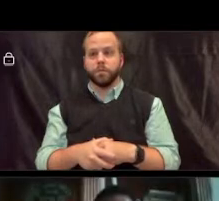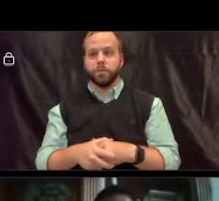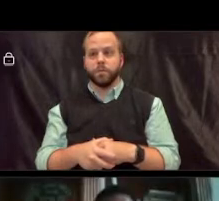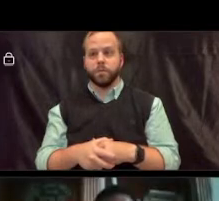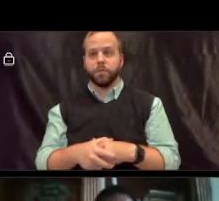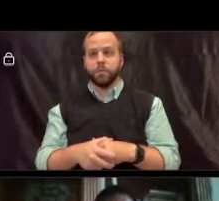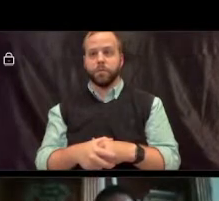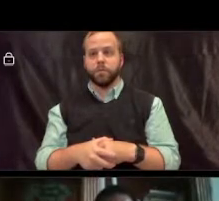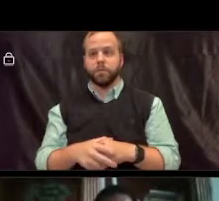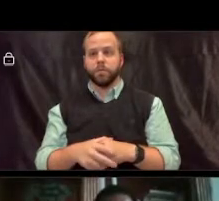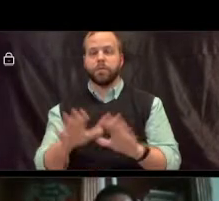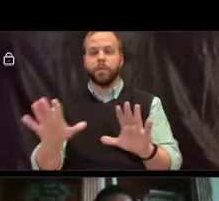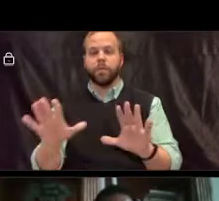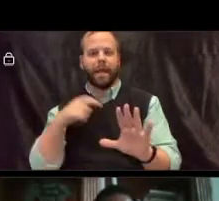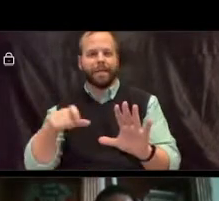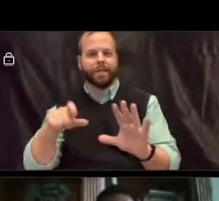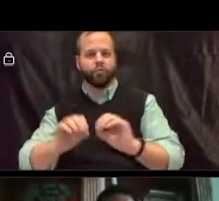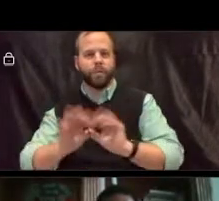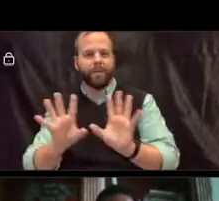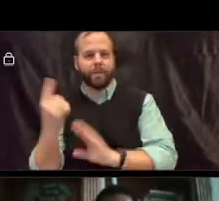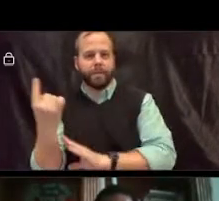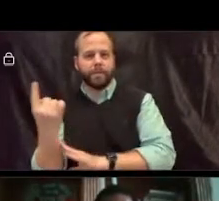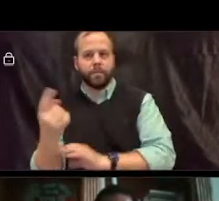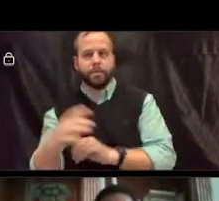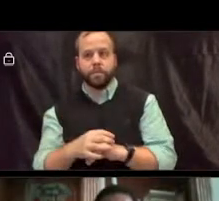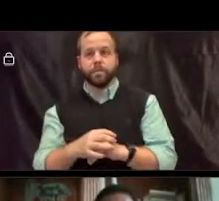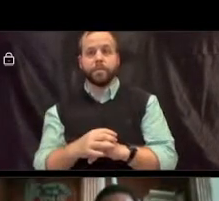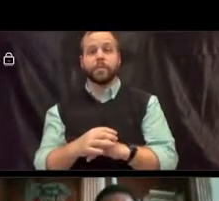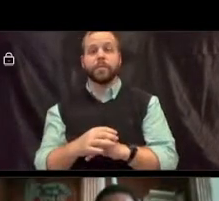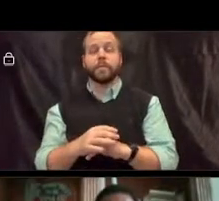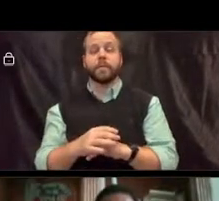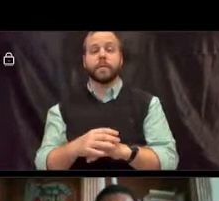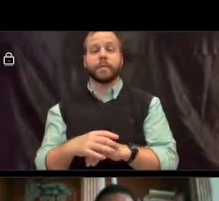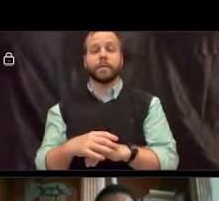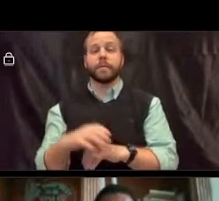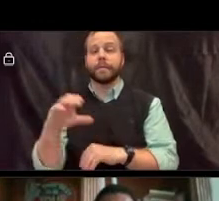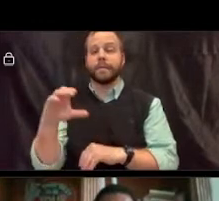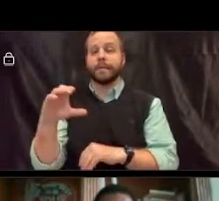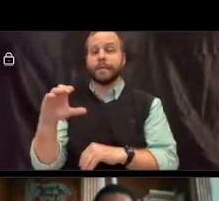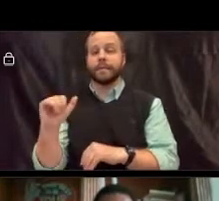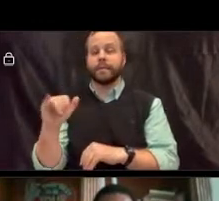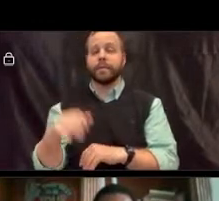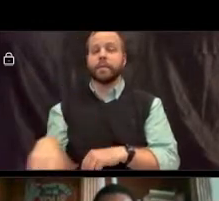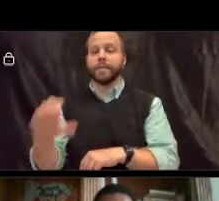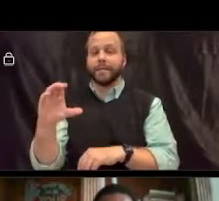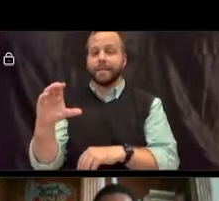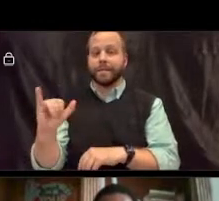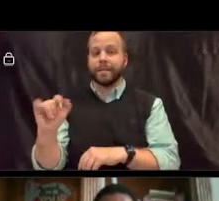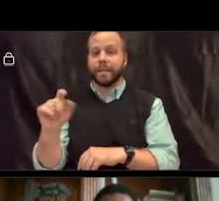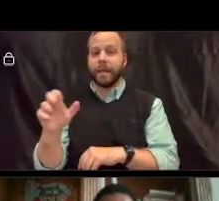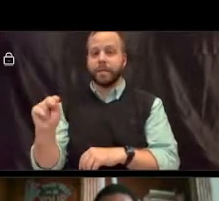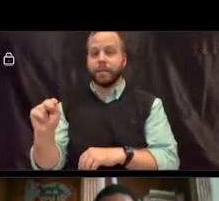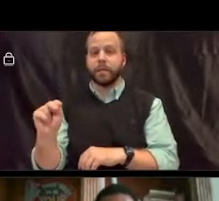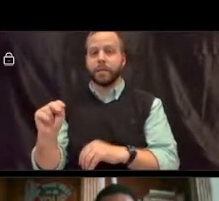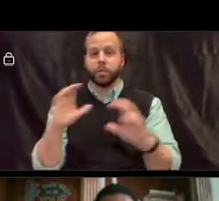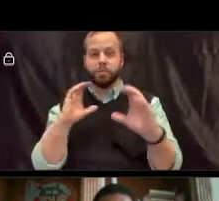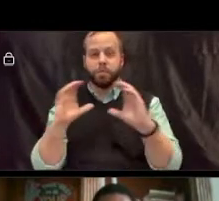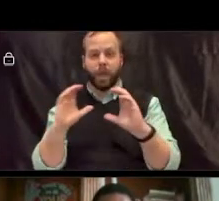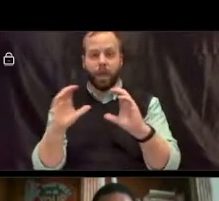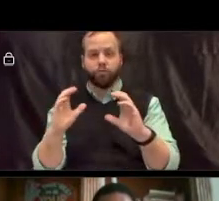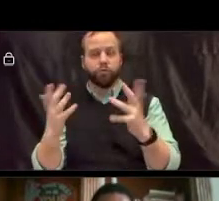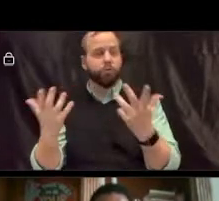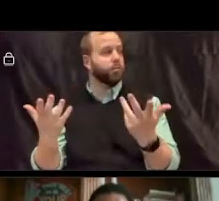I'm sorry, I had to clarify something. Citizen communication, any citizen of the city like to come and address the planning commission?